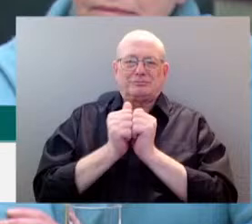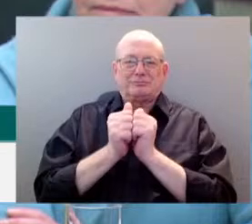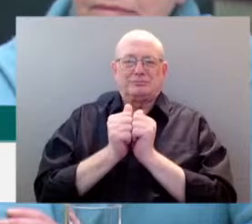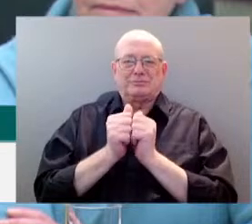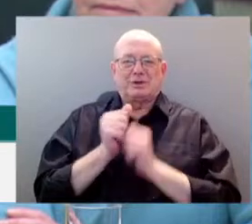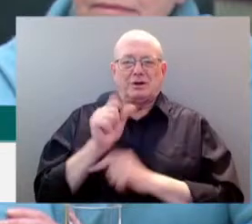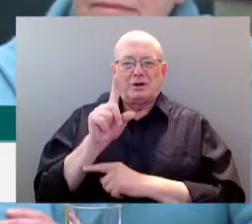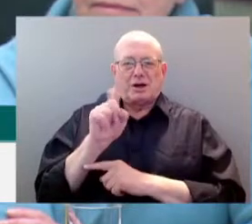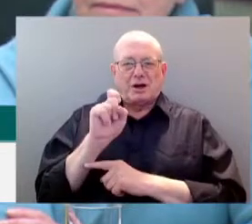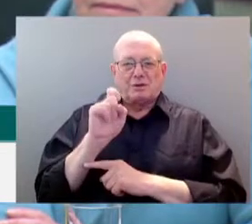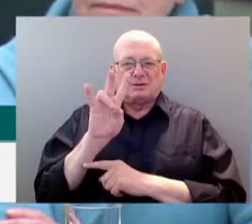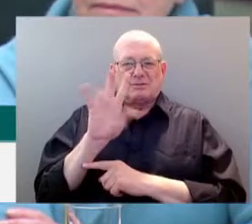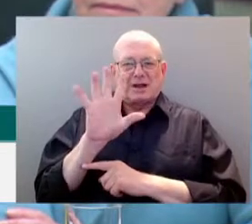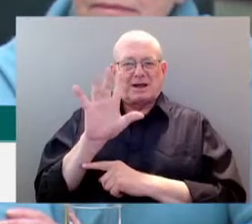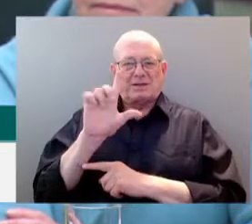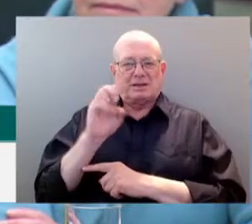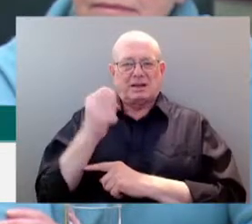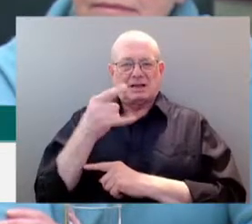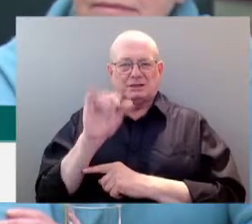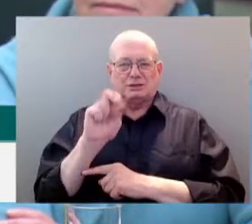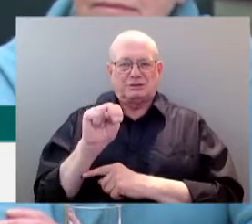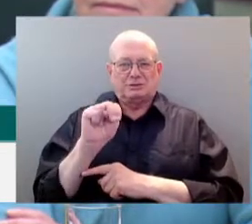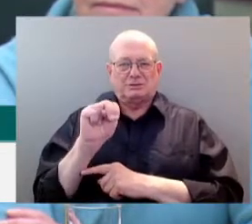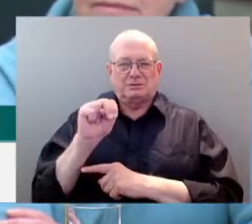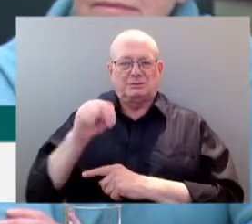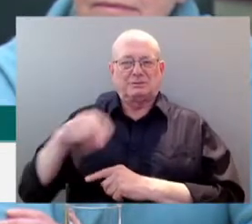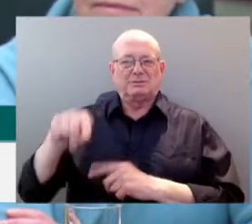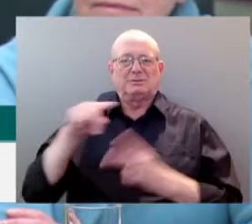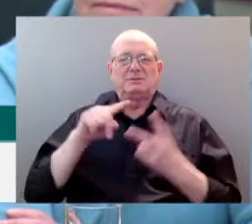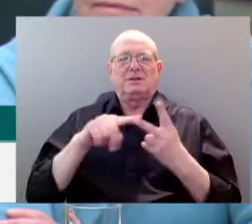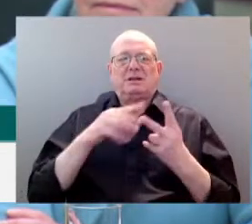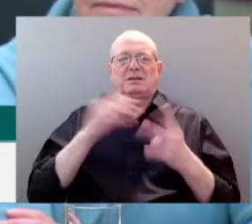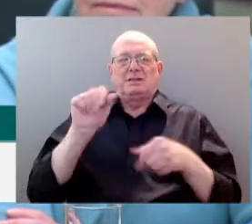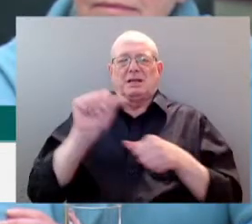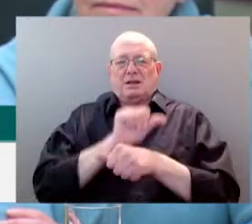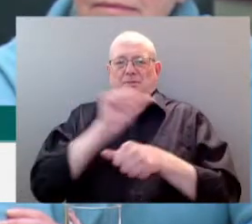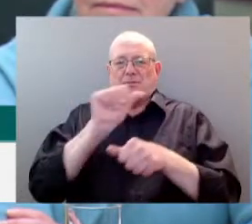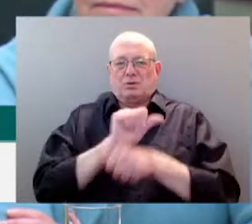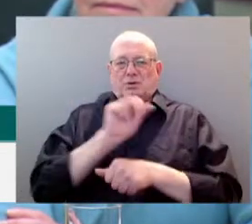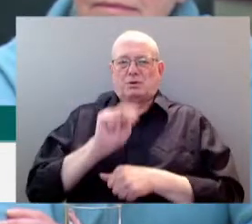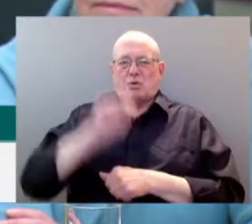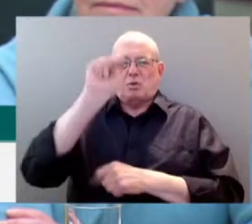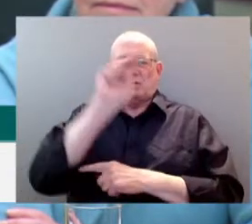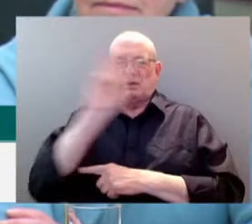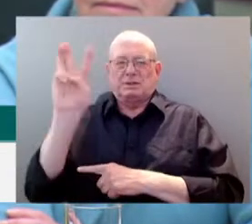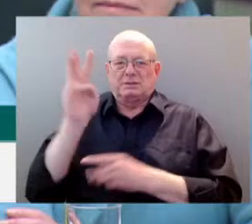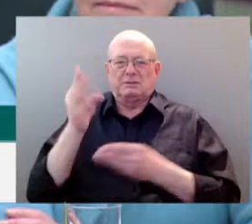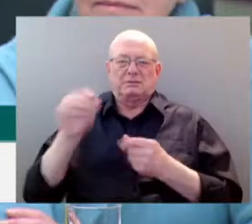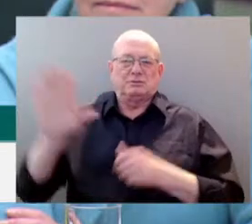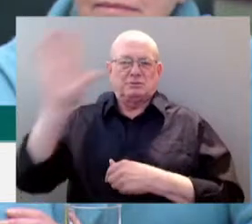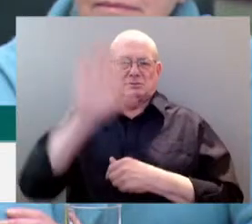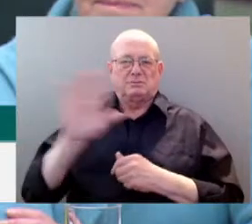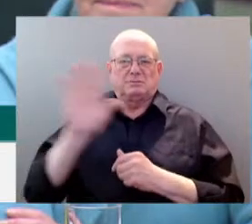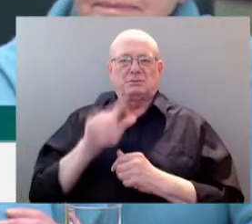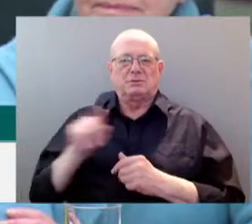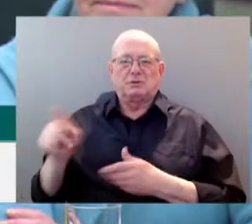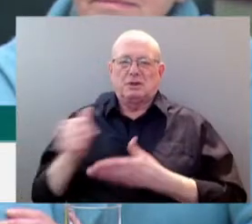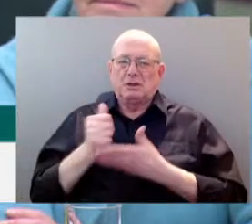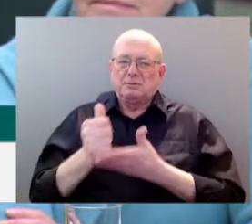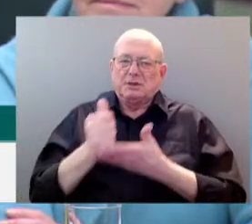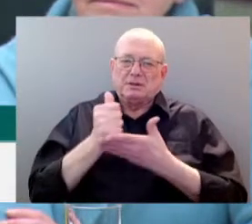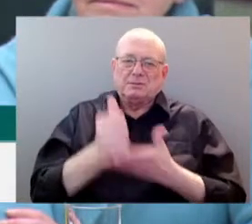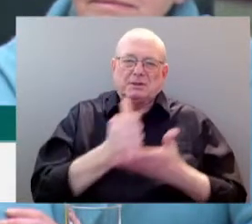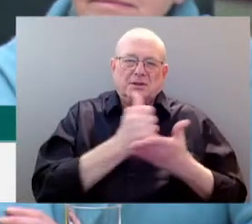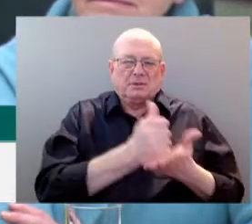command Vicki loved to learn help others and was always willing to lend an ear her Sage wisdom and advice helped many people